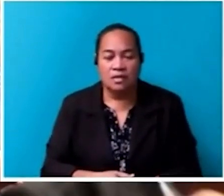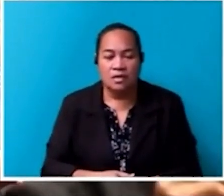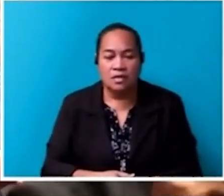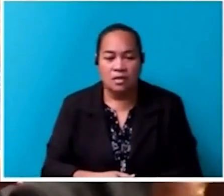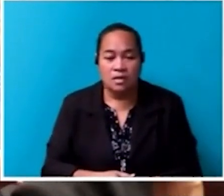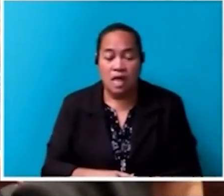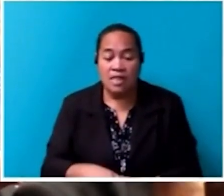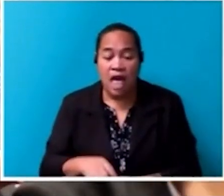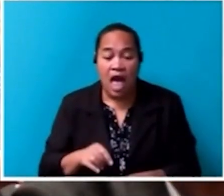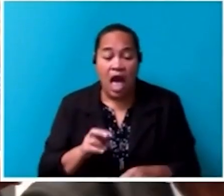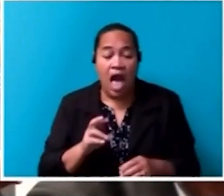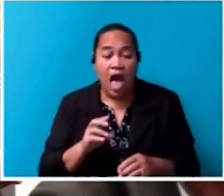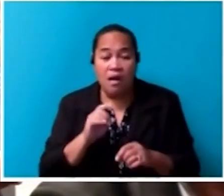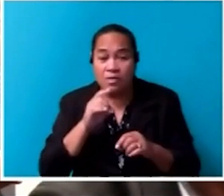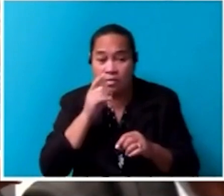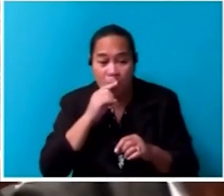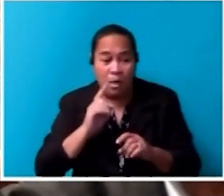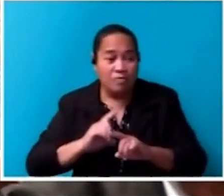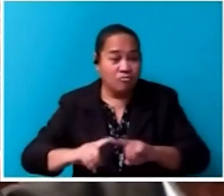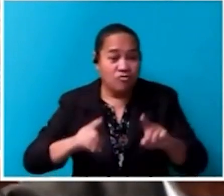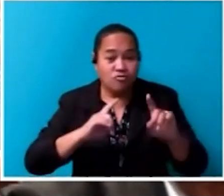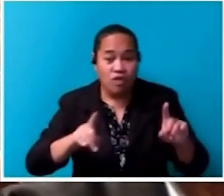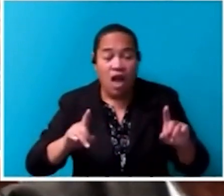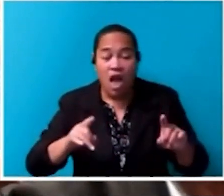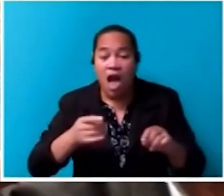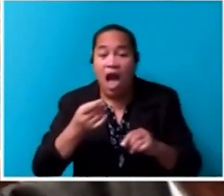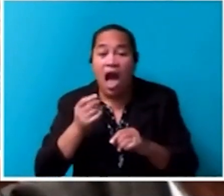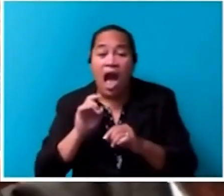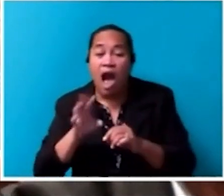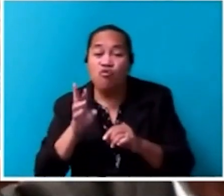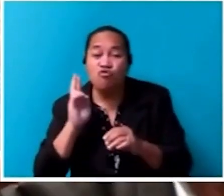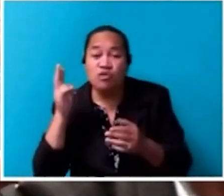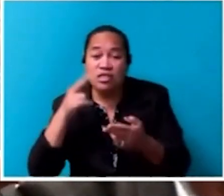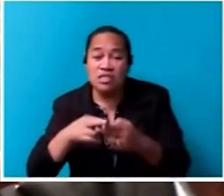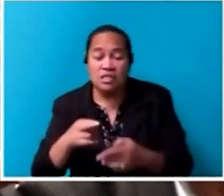The outreach numbers. Over